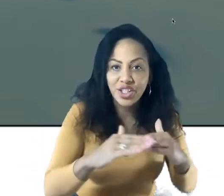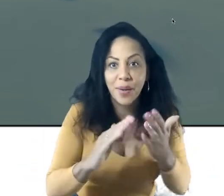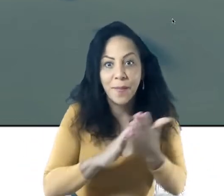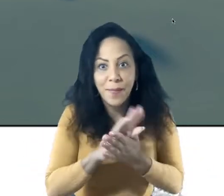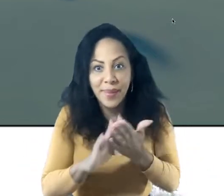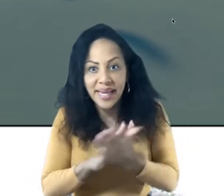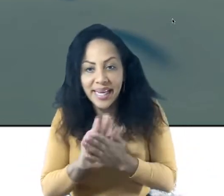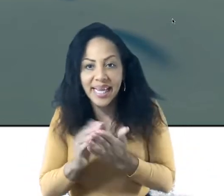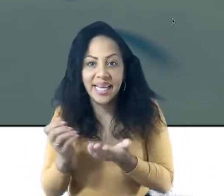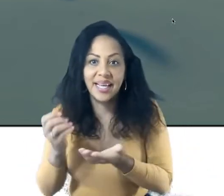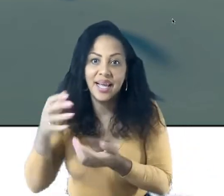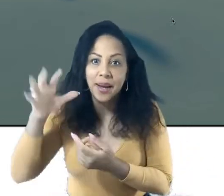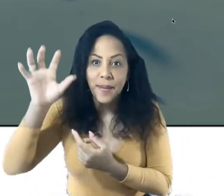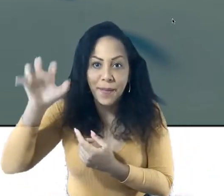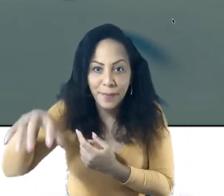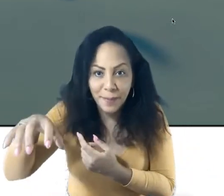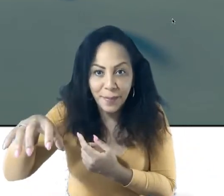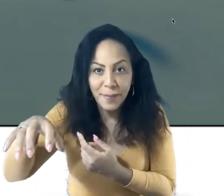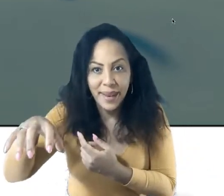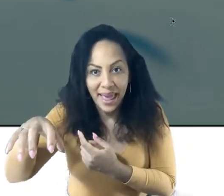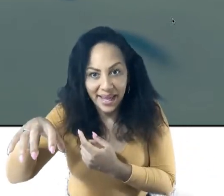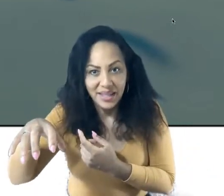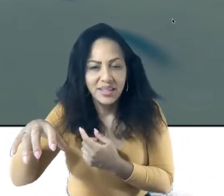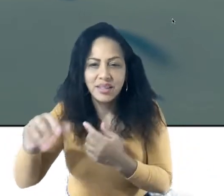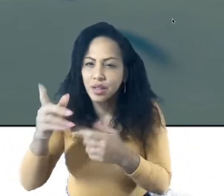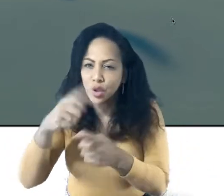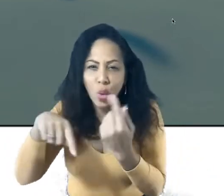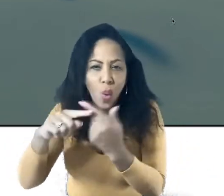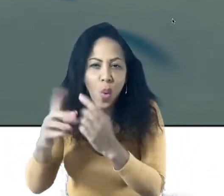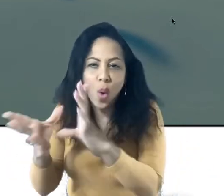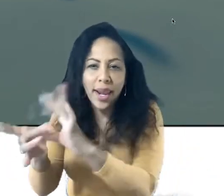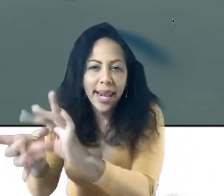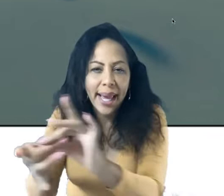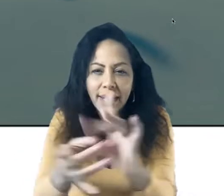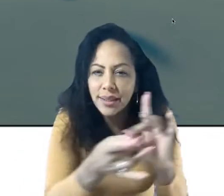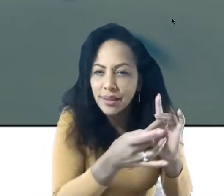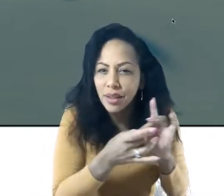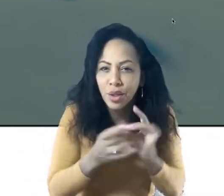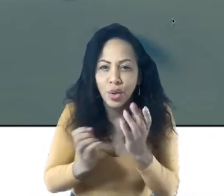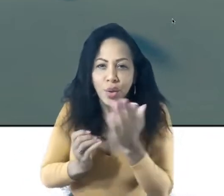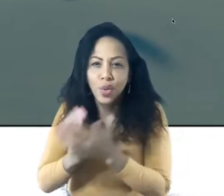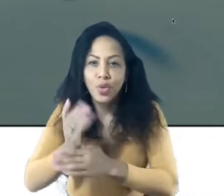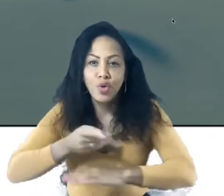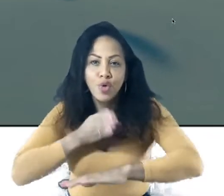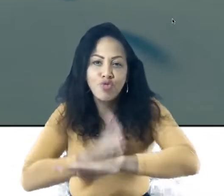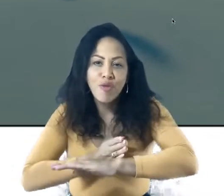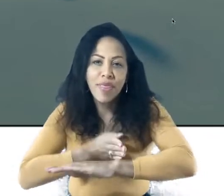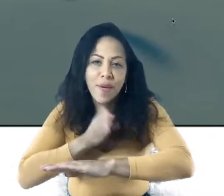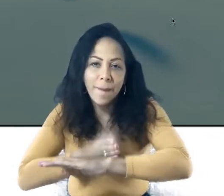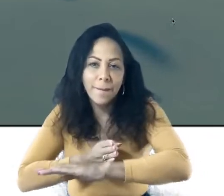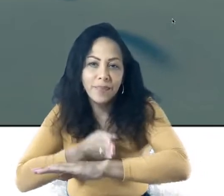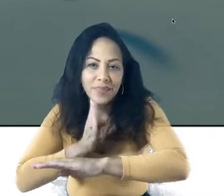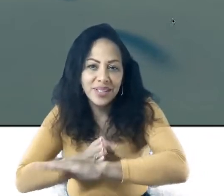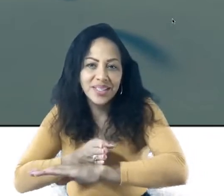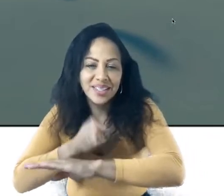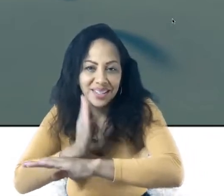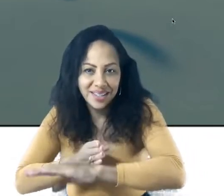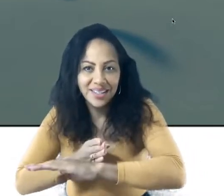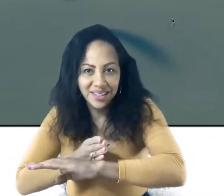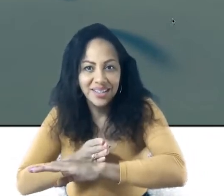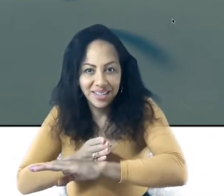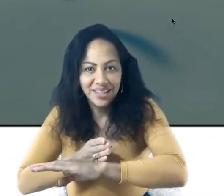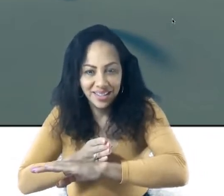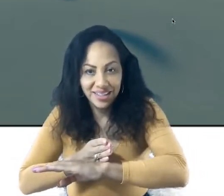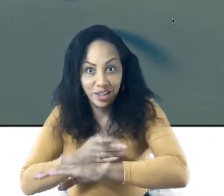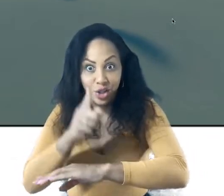through, I think, essentially rhythm and the rhythms that we take on when we're walking or being in a place.